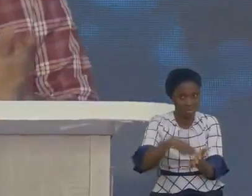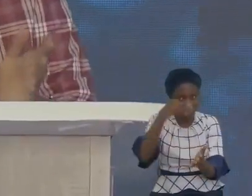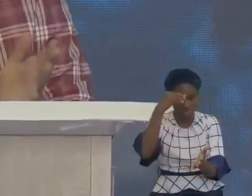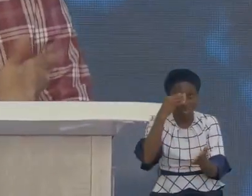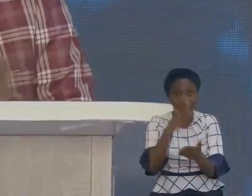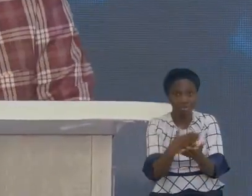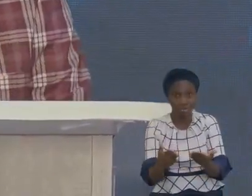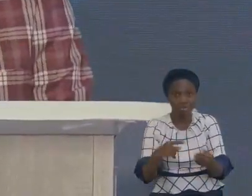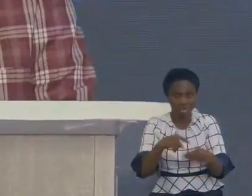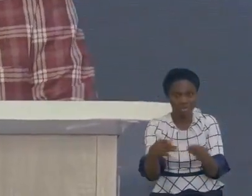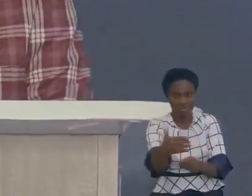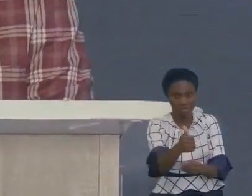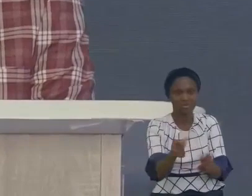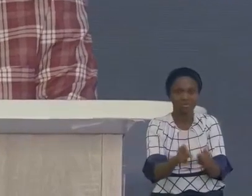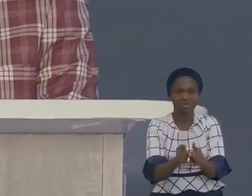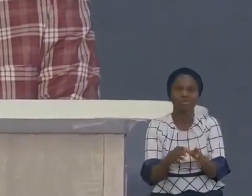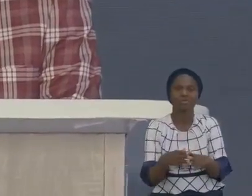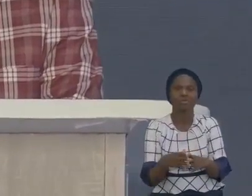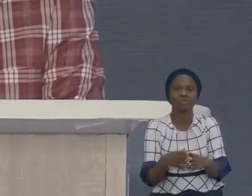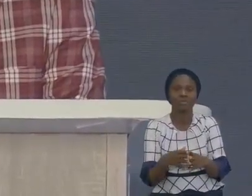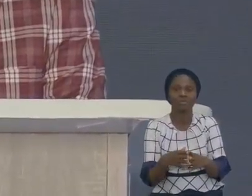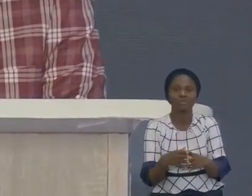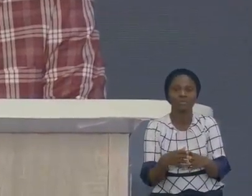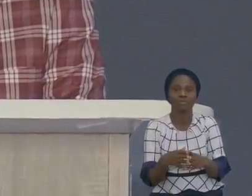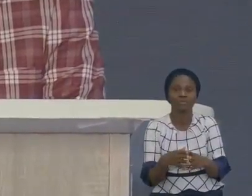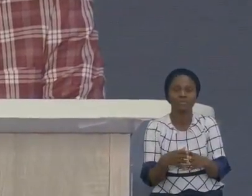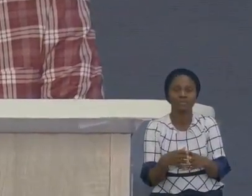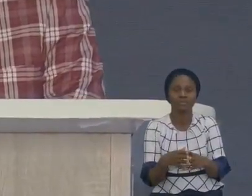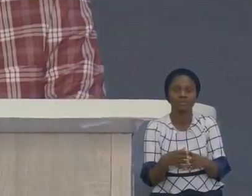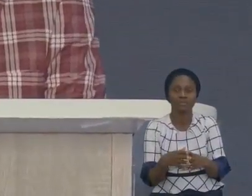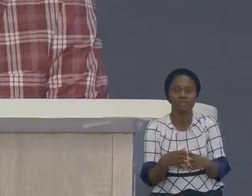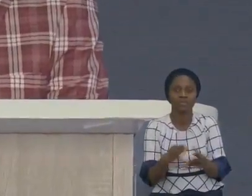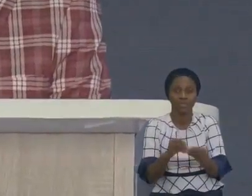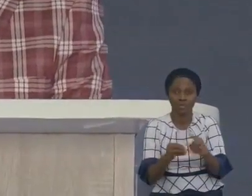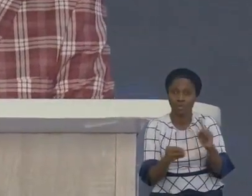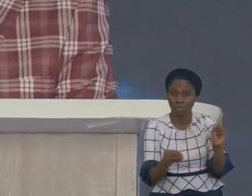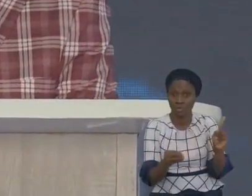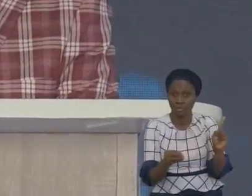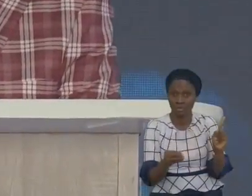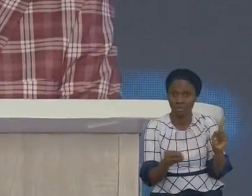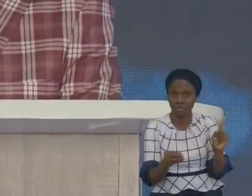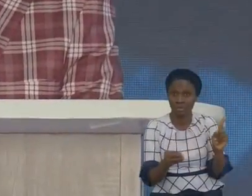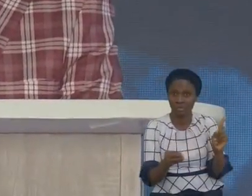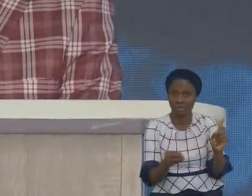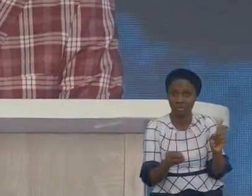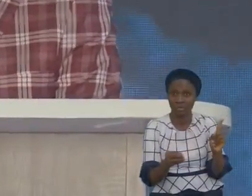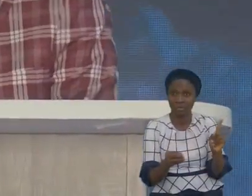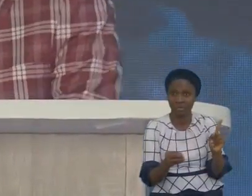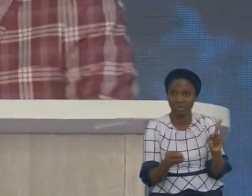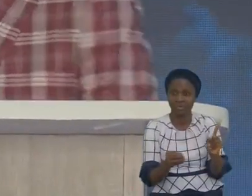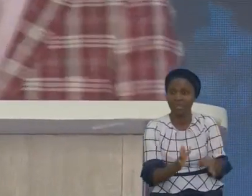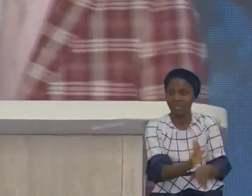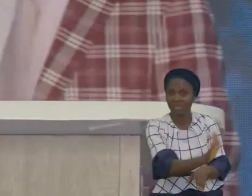Number one, they had deliverance without devotion.